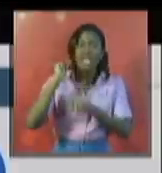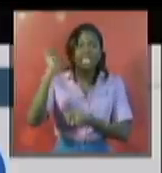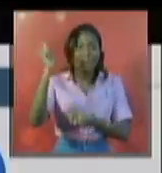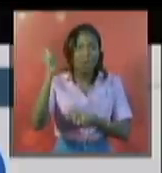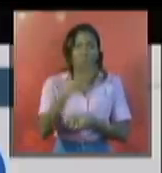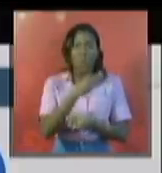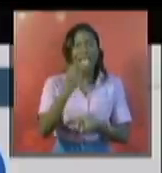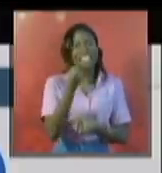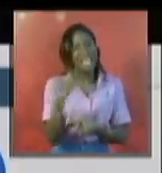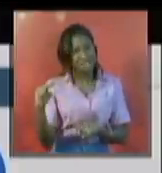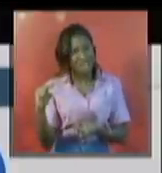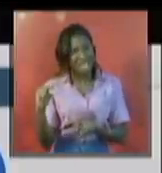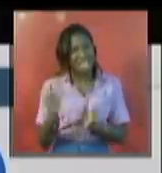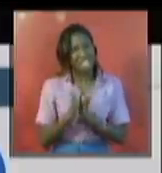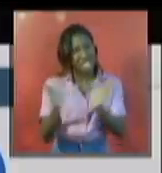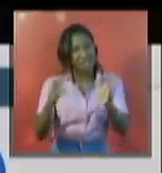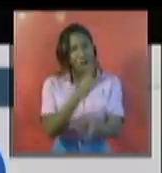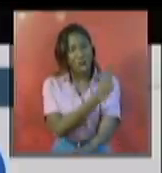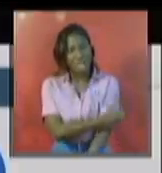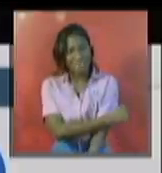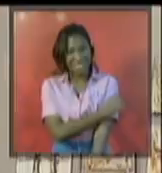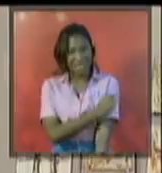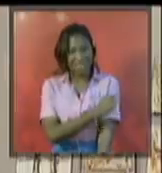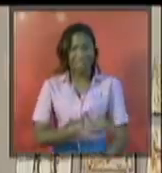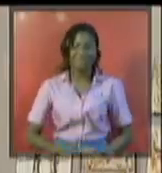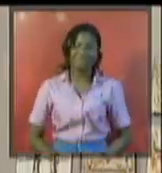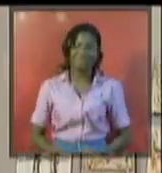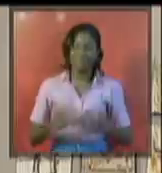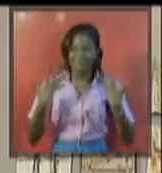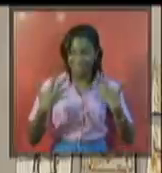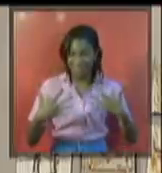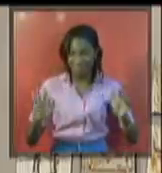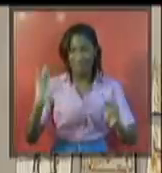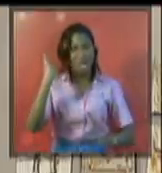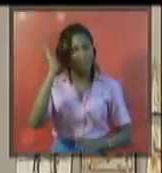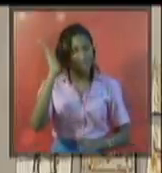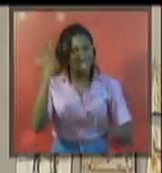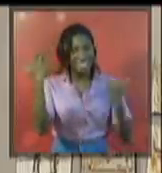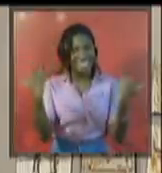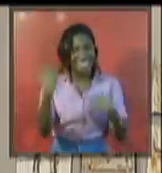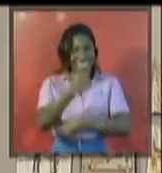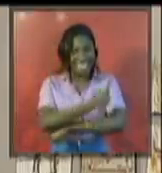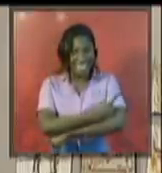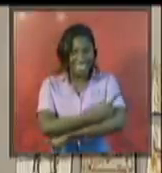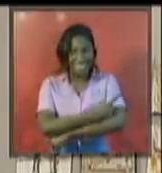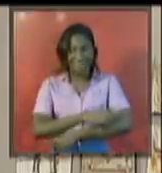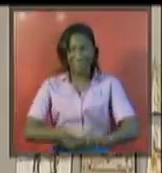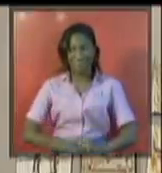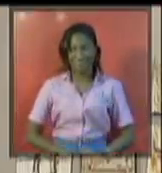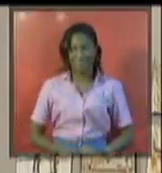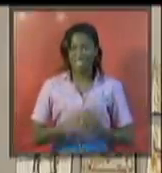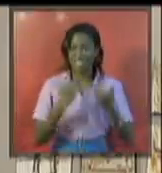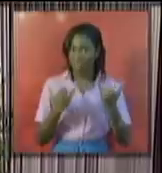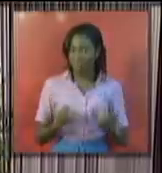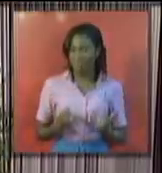Sandy Grande General Hospital. That brings me to the end of my presentation today. Ms. Alcantara, I'll pass the floor